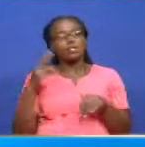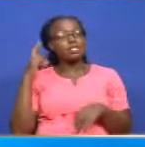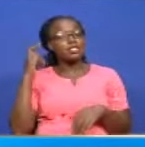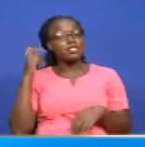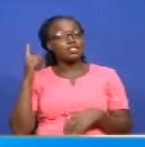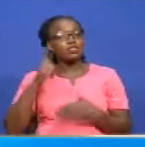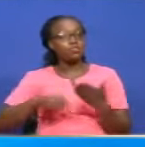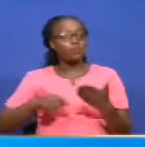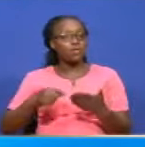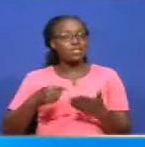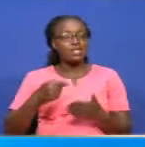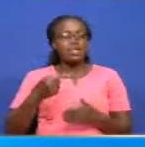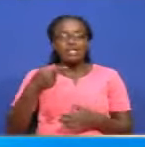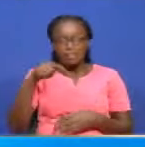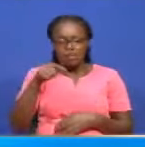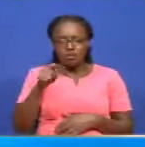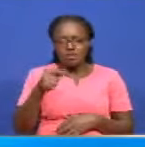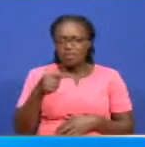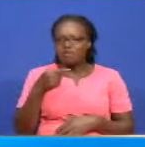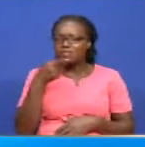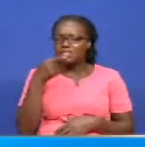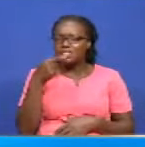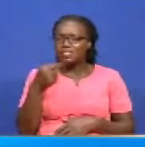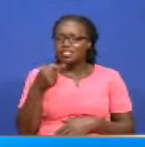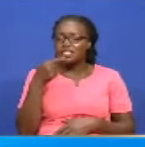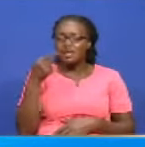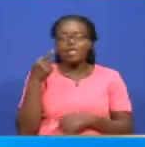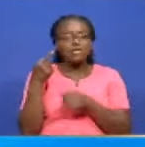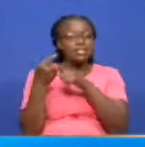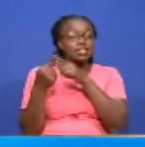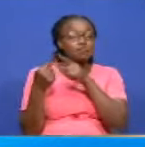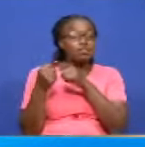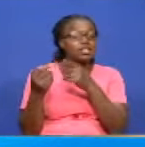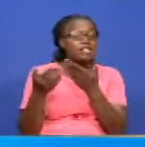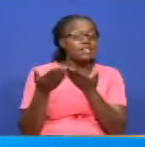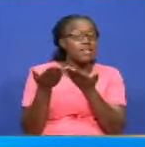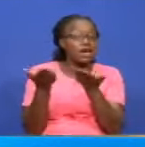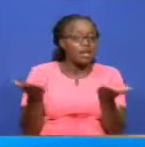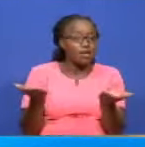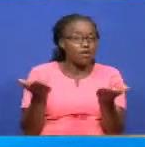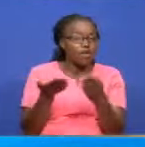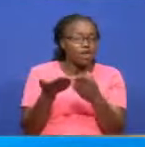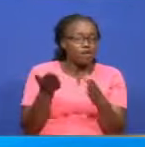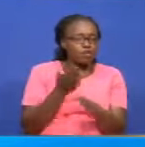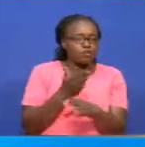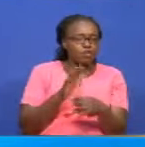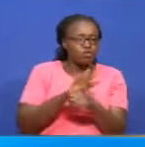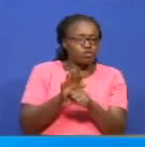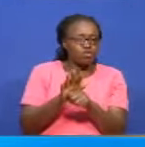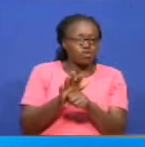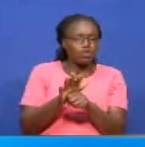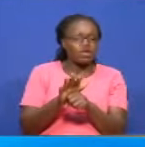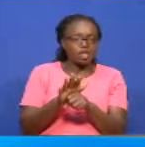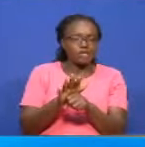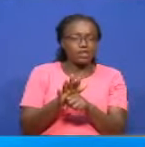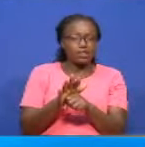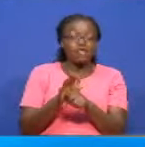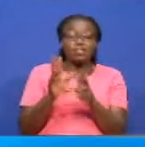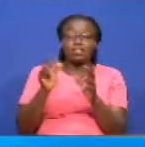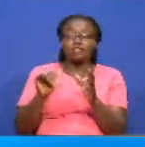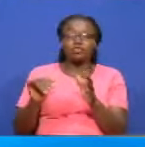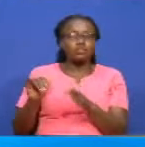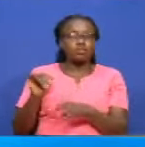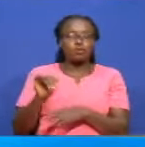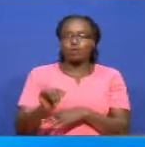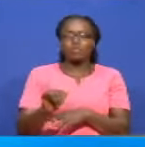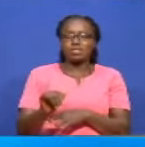what the COVID-19 patients go through. And of course, prior to the COVID-19 pandemic, quarantine wasn't such